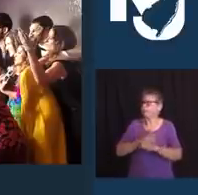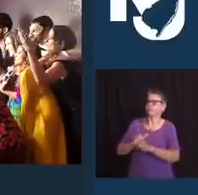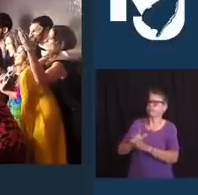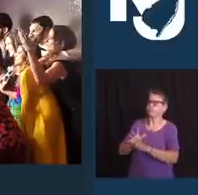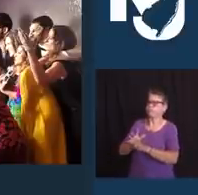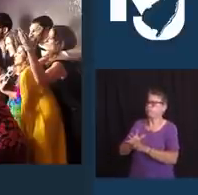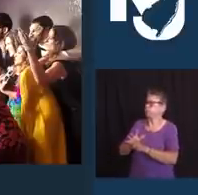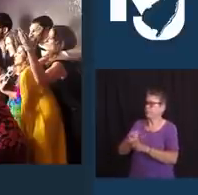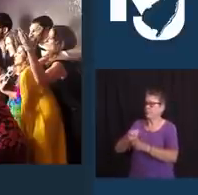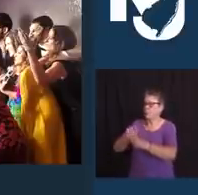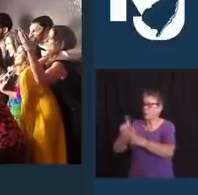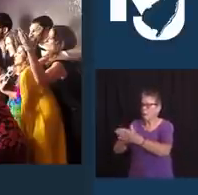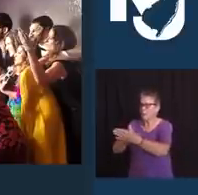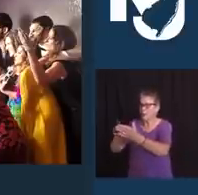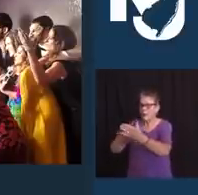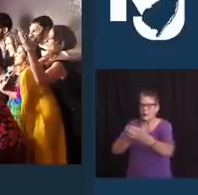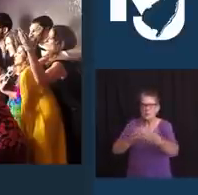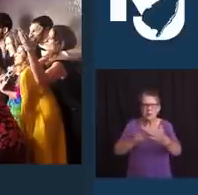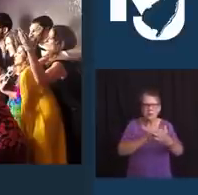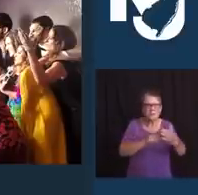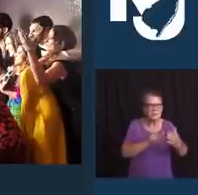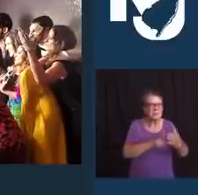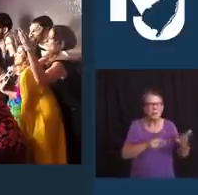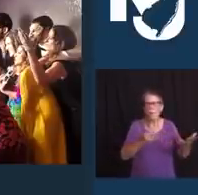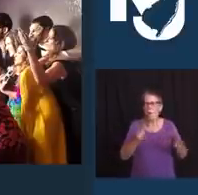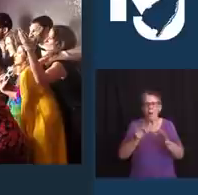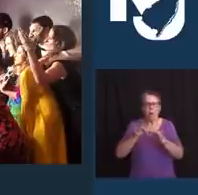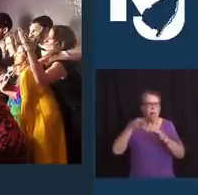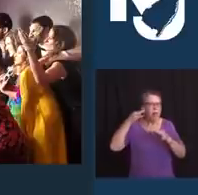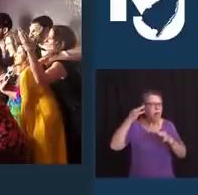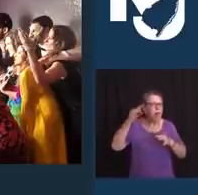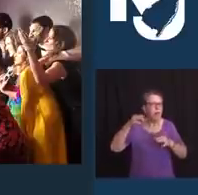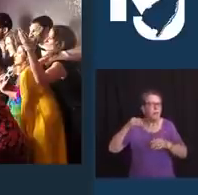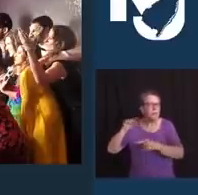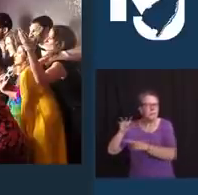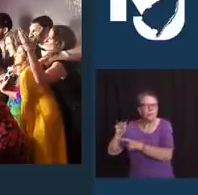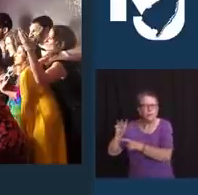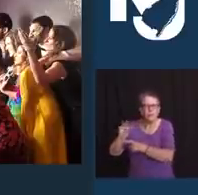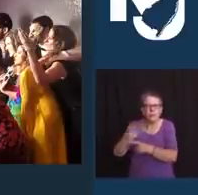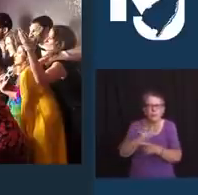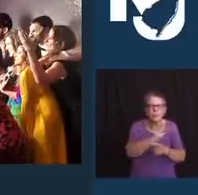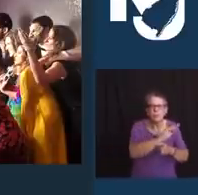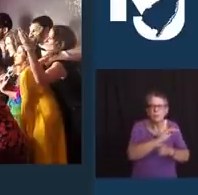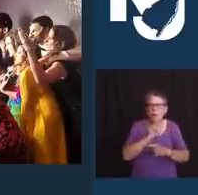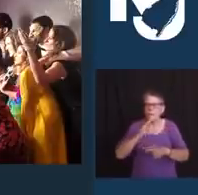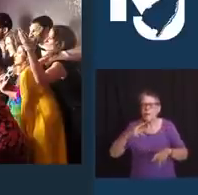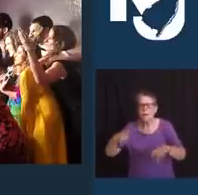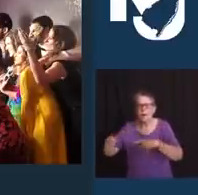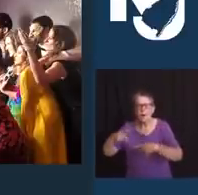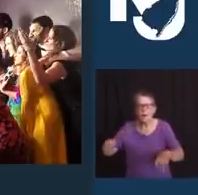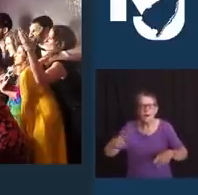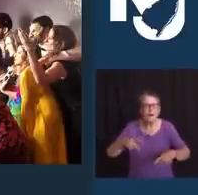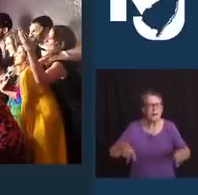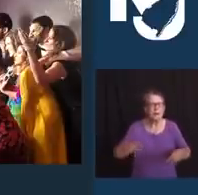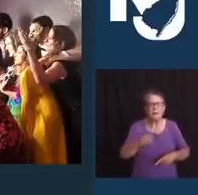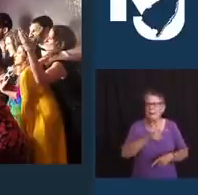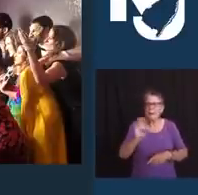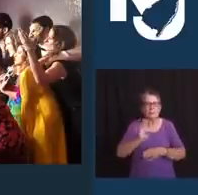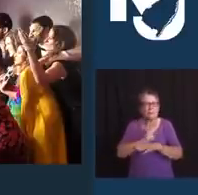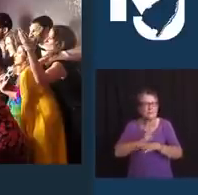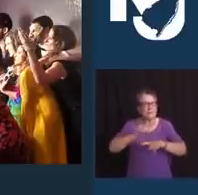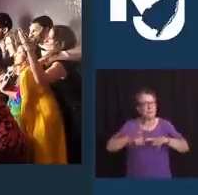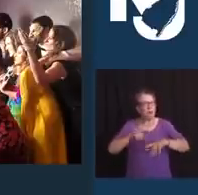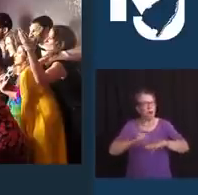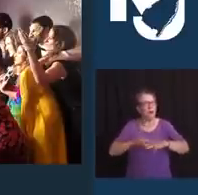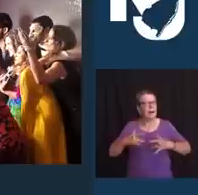or long-term postponement of the weddings, the birthday parties, and other events his business relies upon. Instead, he had to retool his